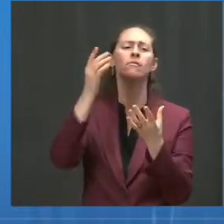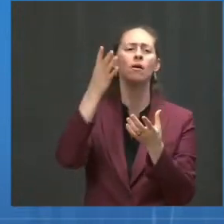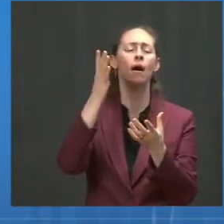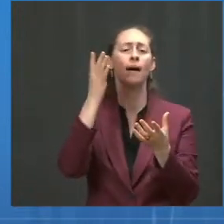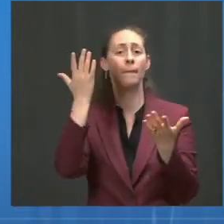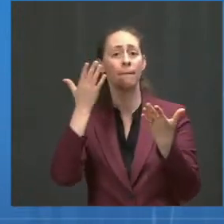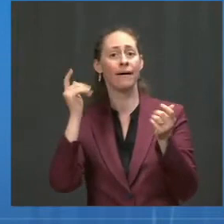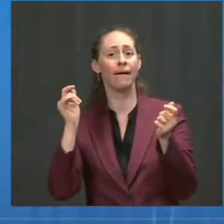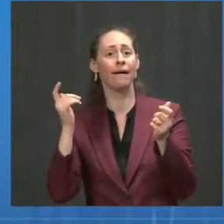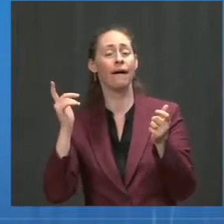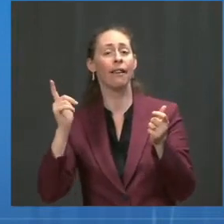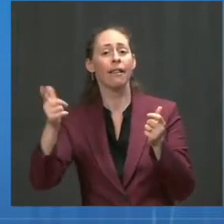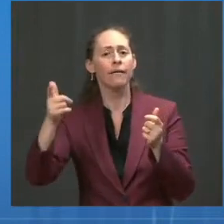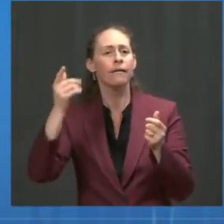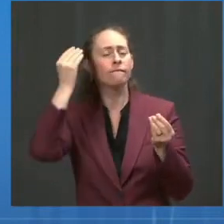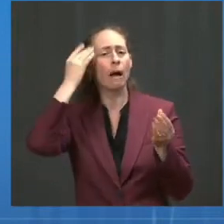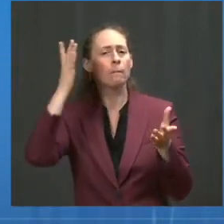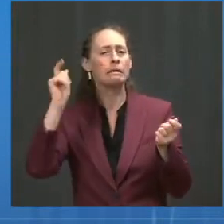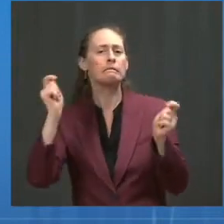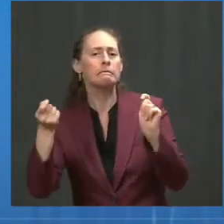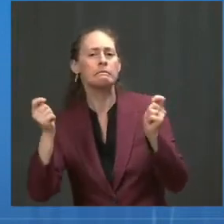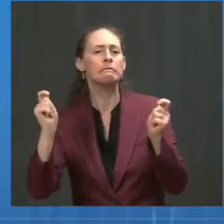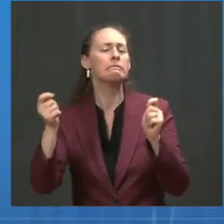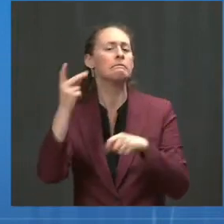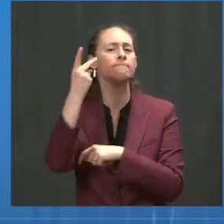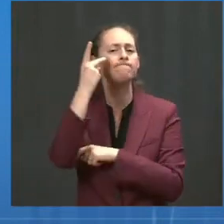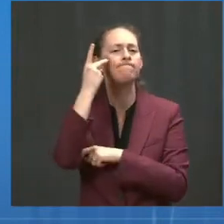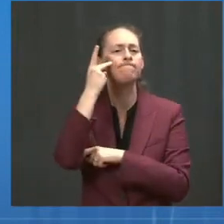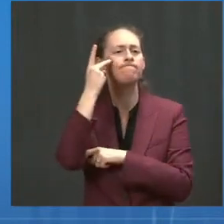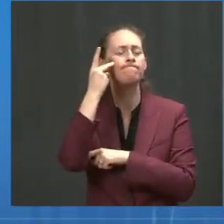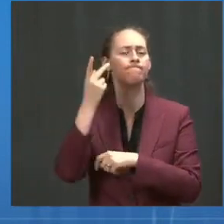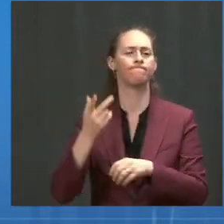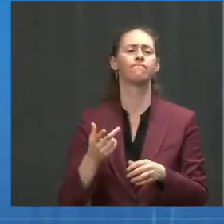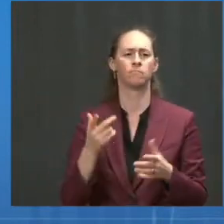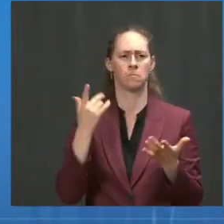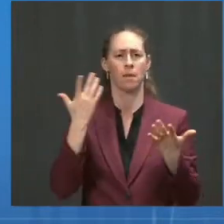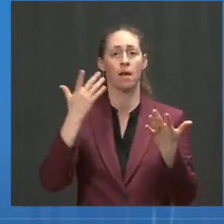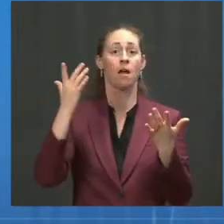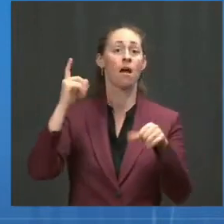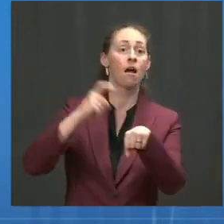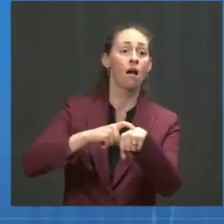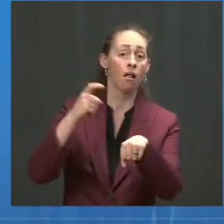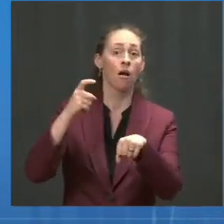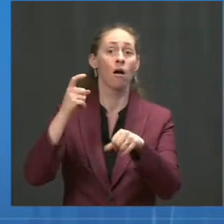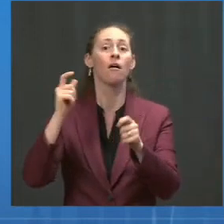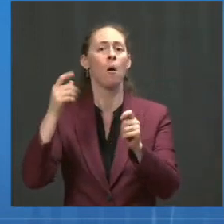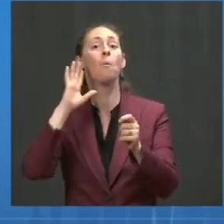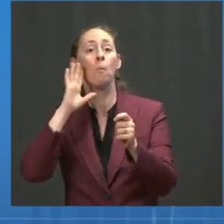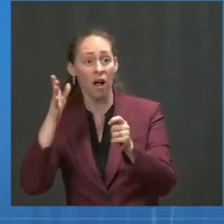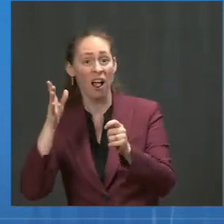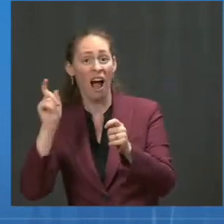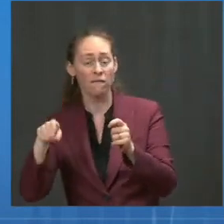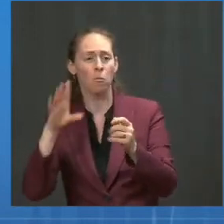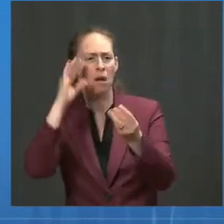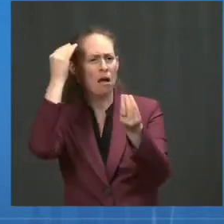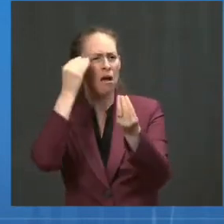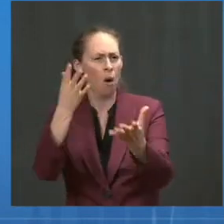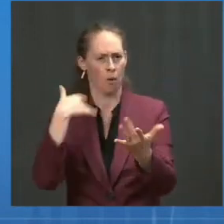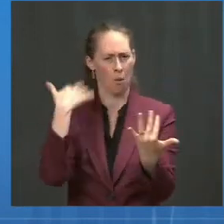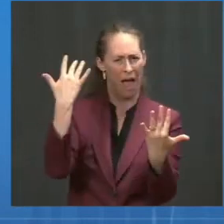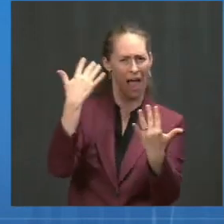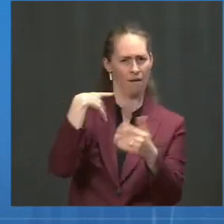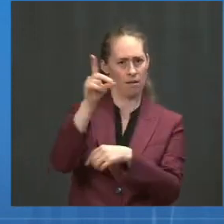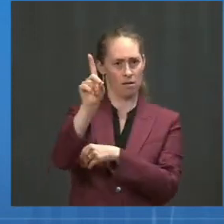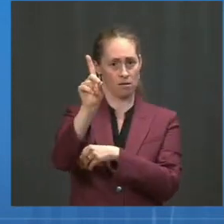doing is we are preparing for the eventuality of doing that. So if the data shows us that, in fact, we do need